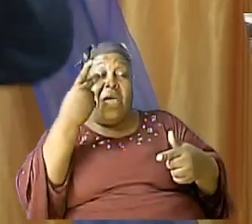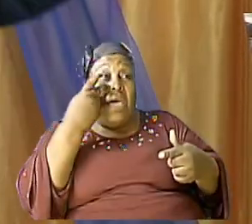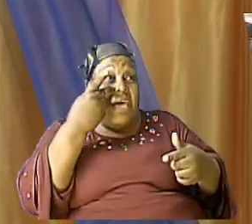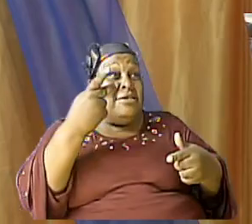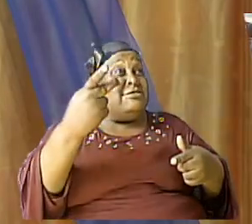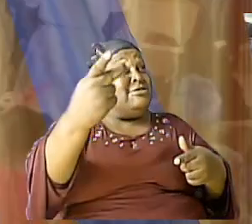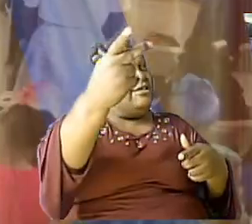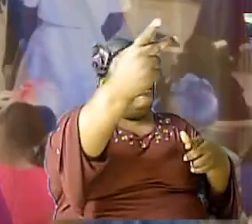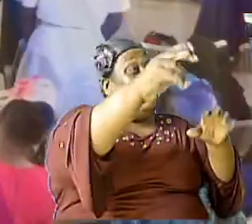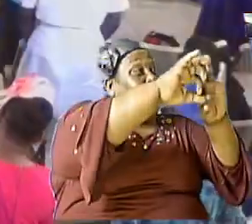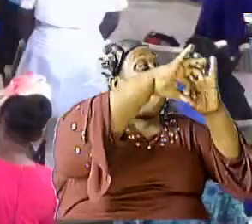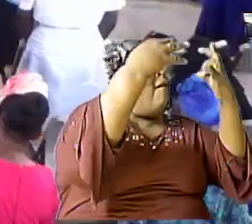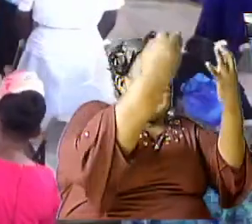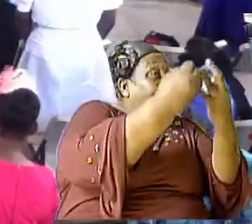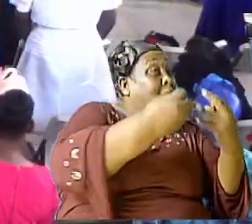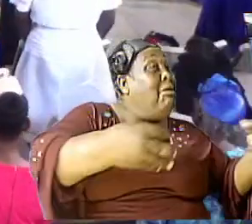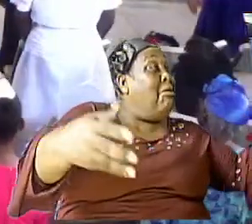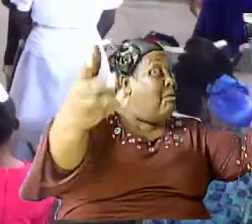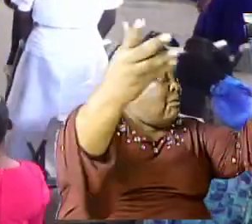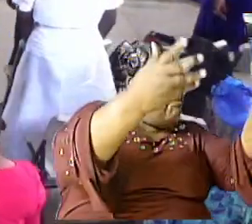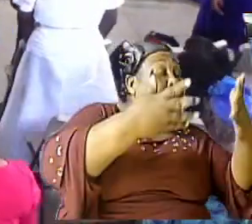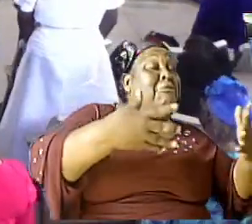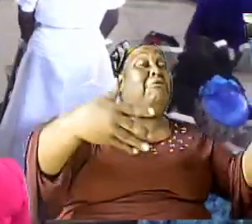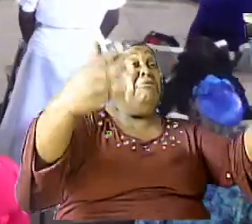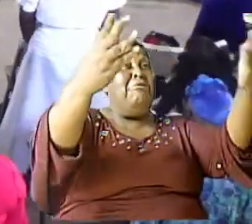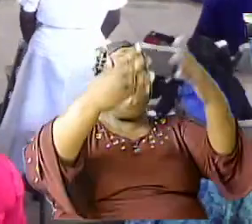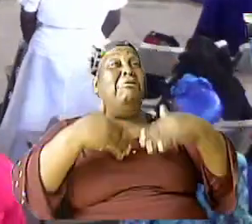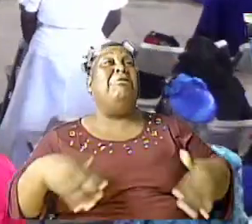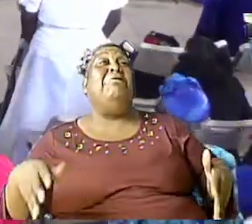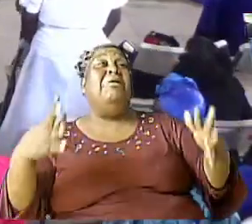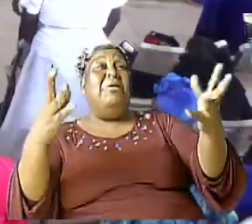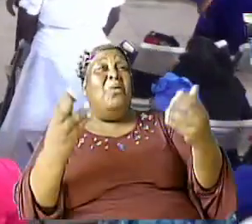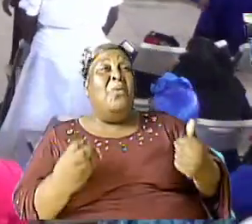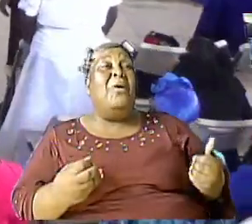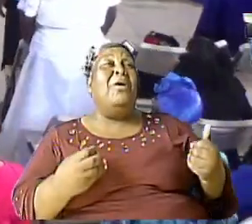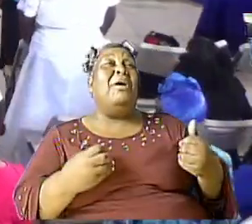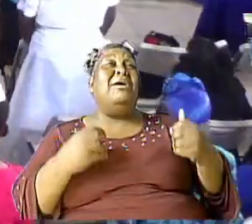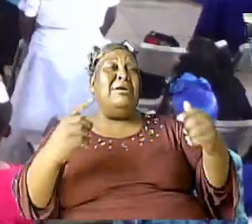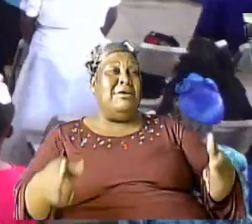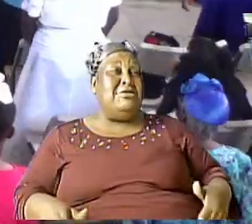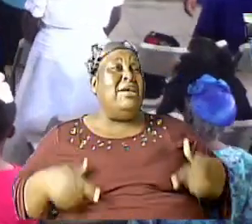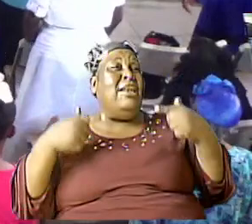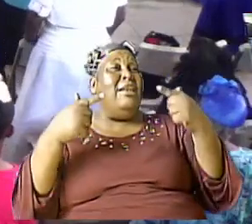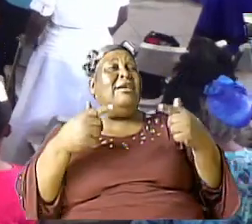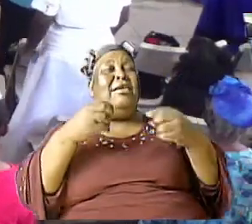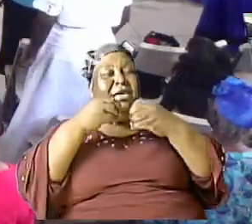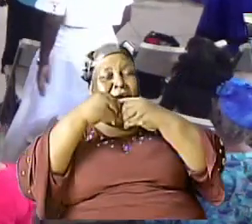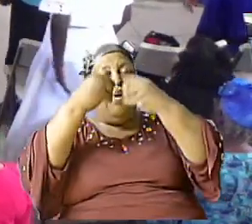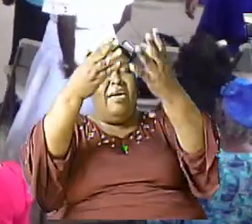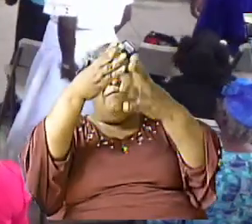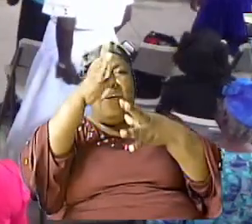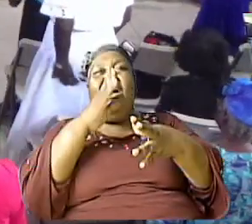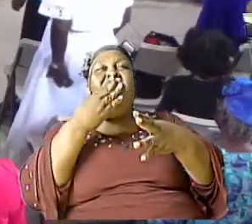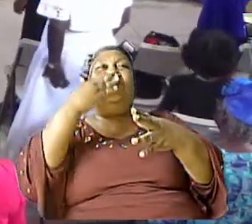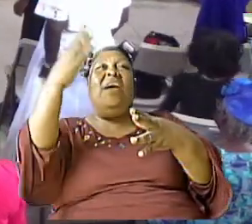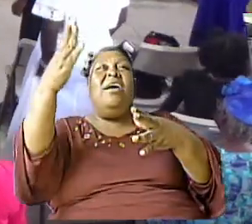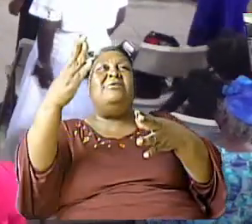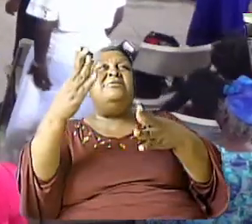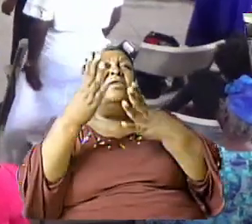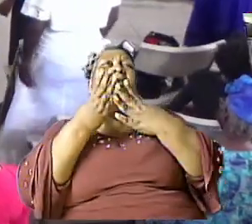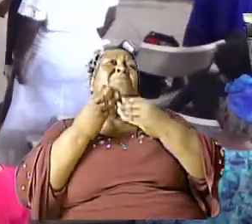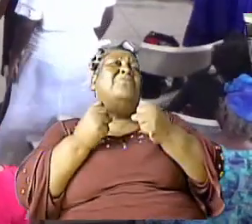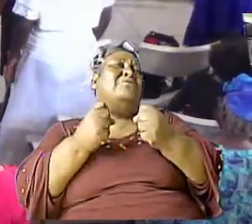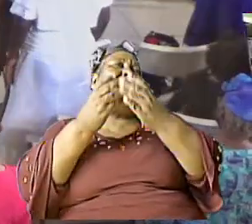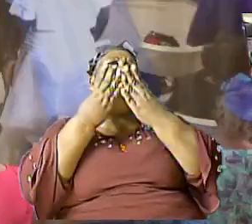here. Even if you're alone over, see your family here. And we want to give God thanks for giving us this precious,